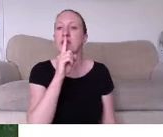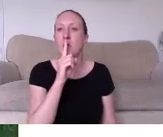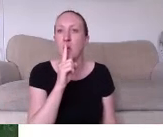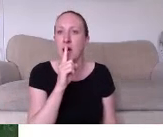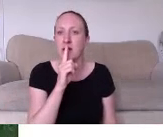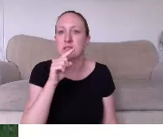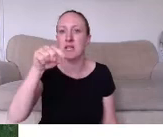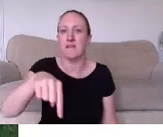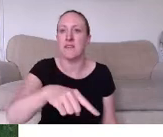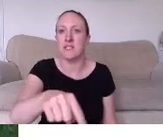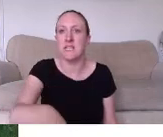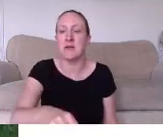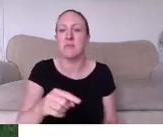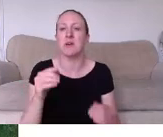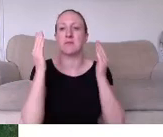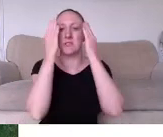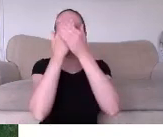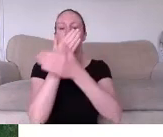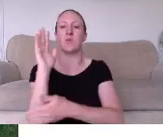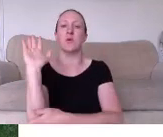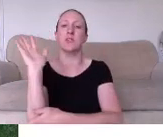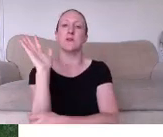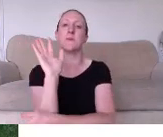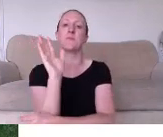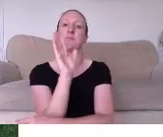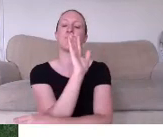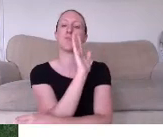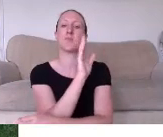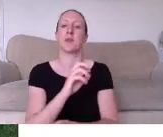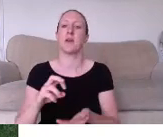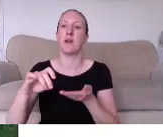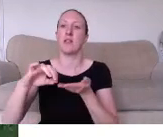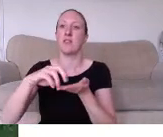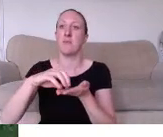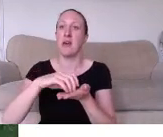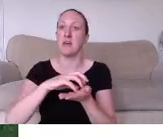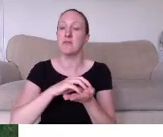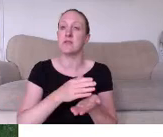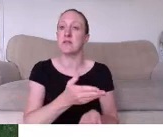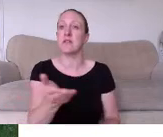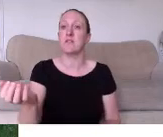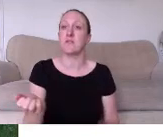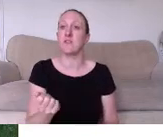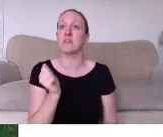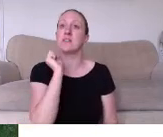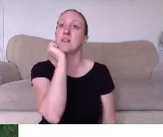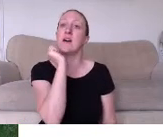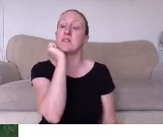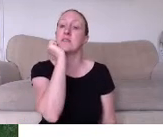All was quiet in the deep, dark wood. The mouse